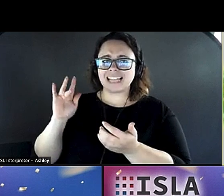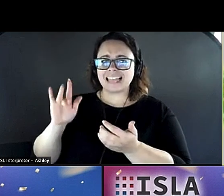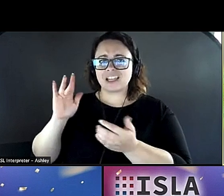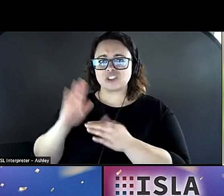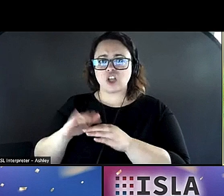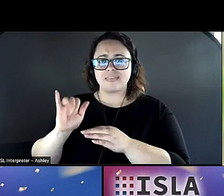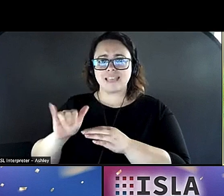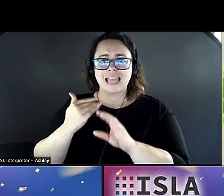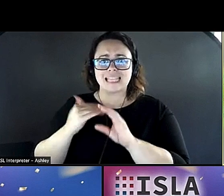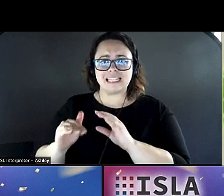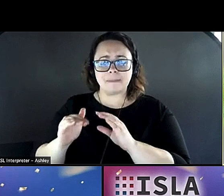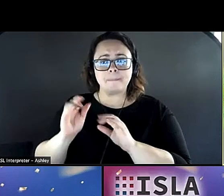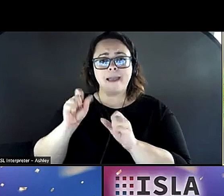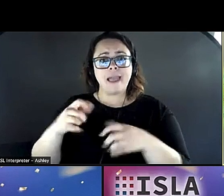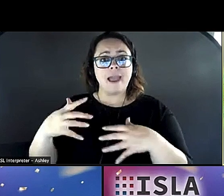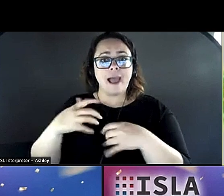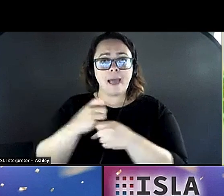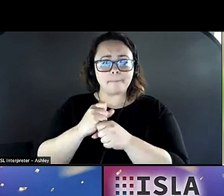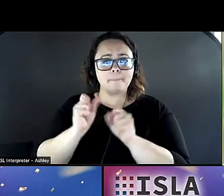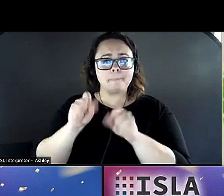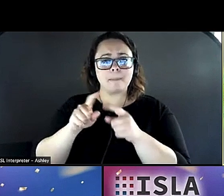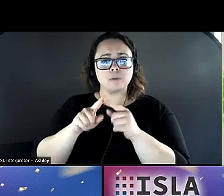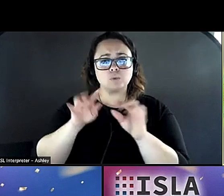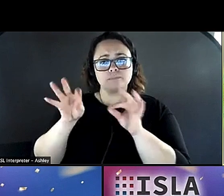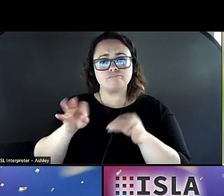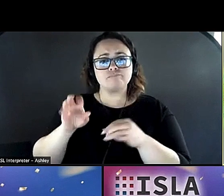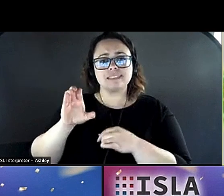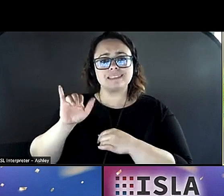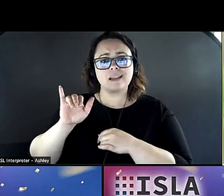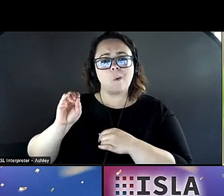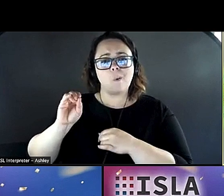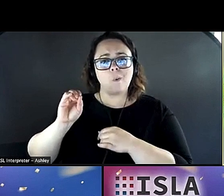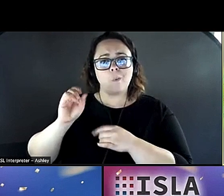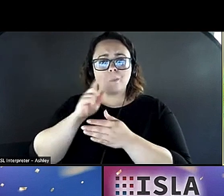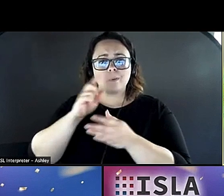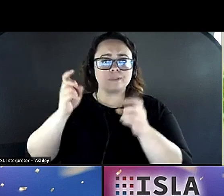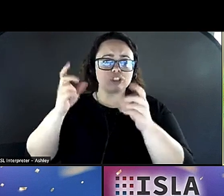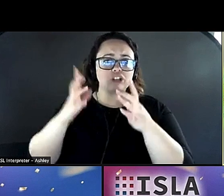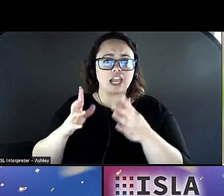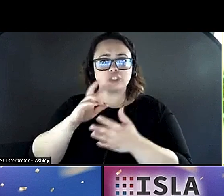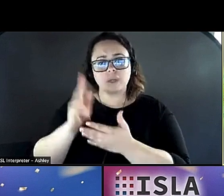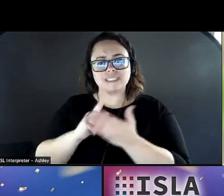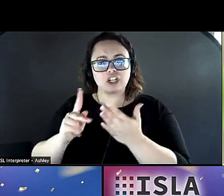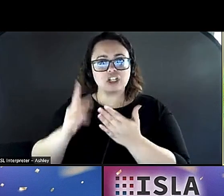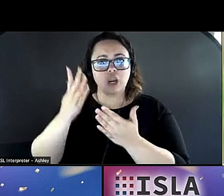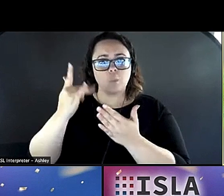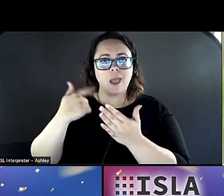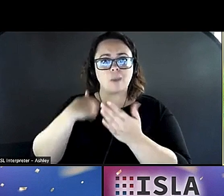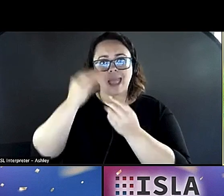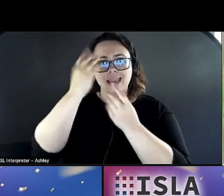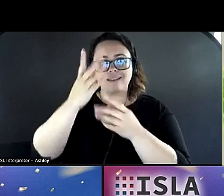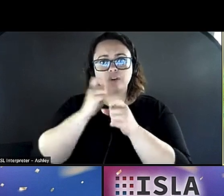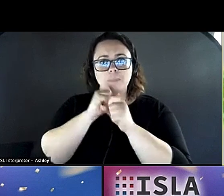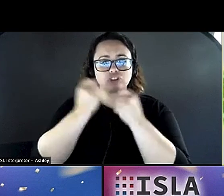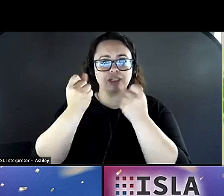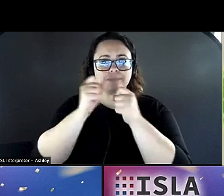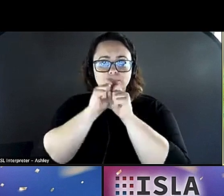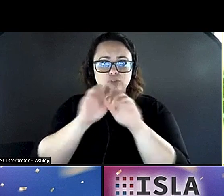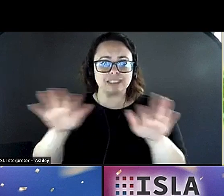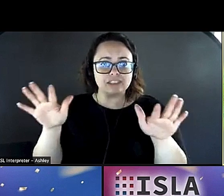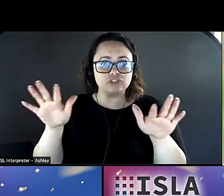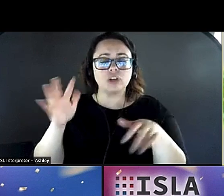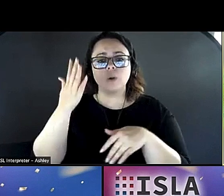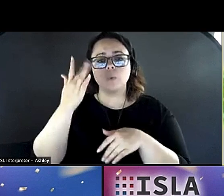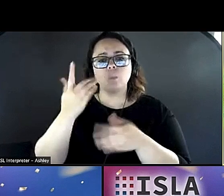able to concisely tell the CIO, director, or secretary why we had a breach and what we're going to do to mitigate the